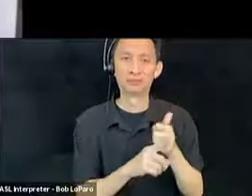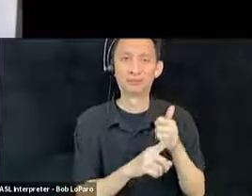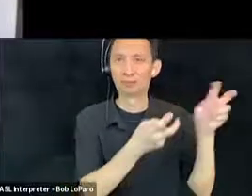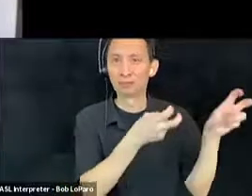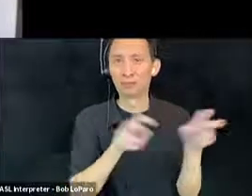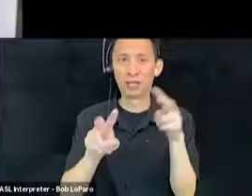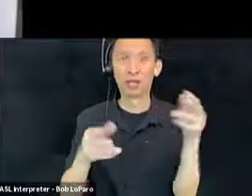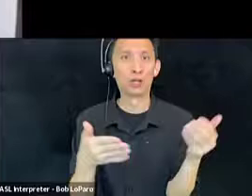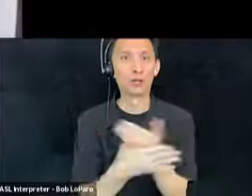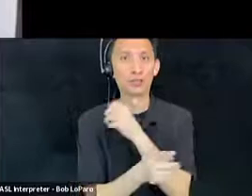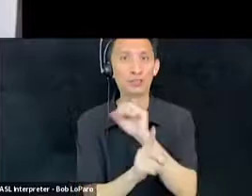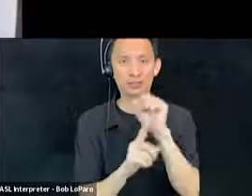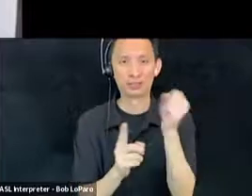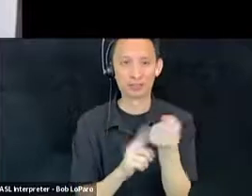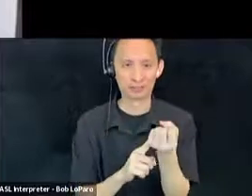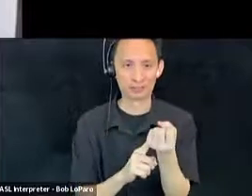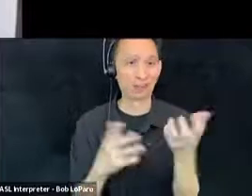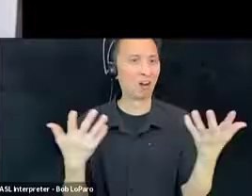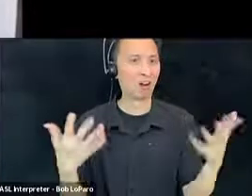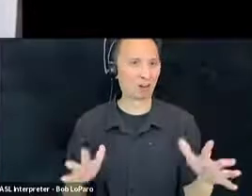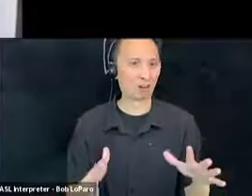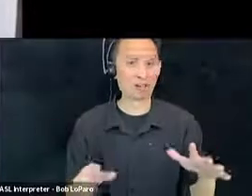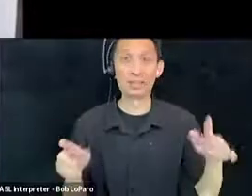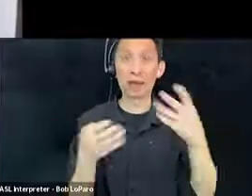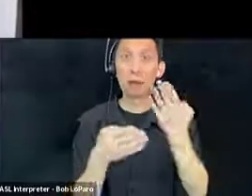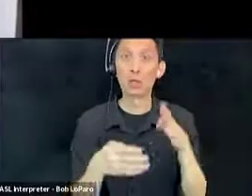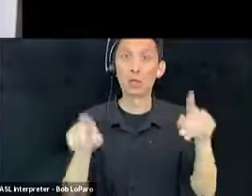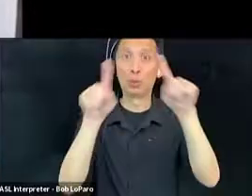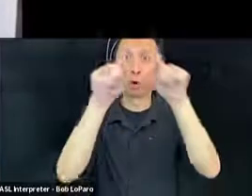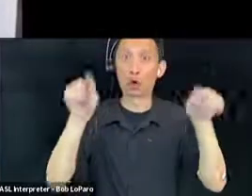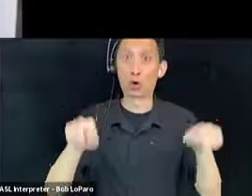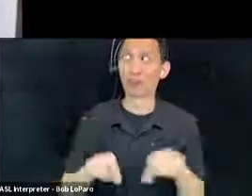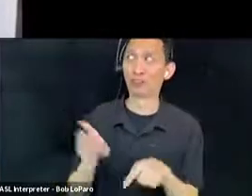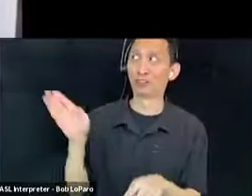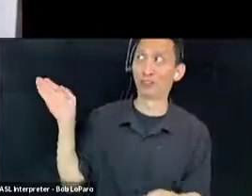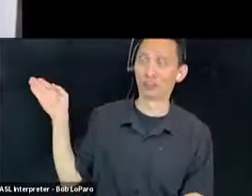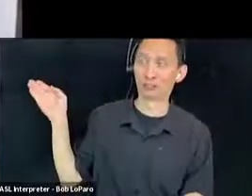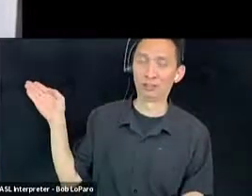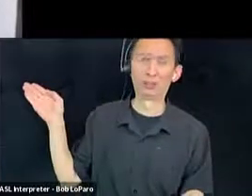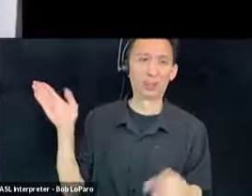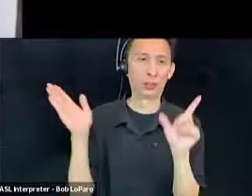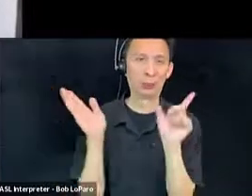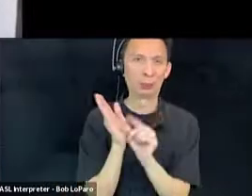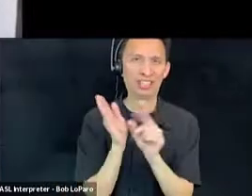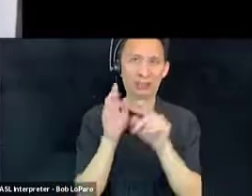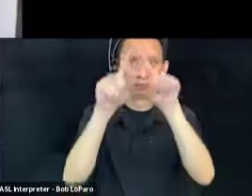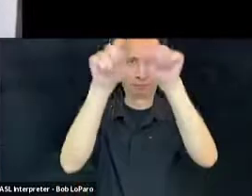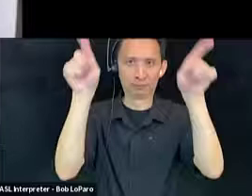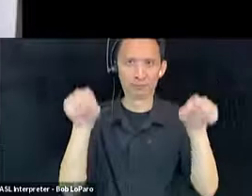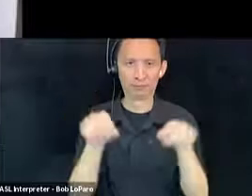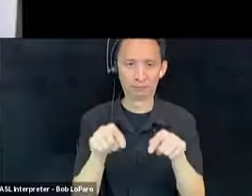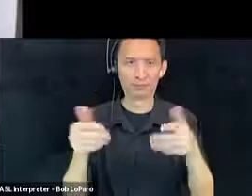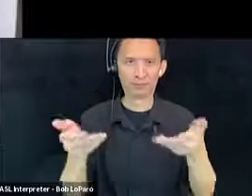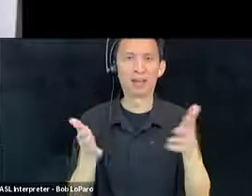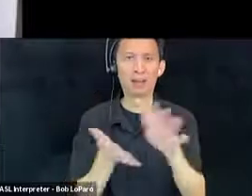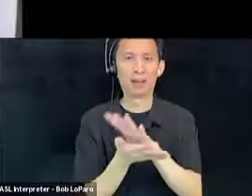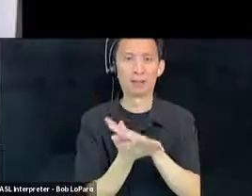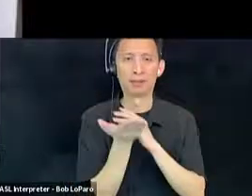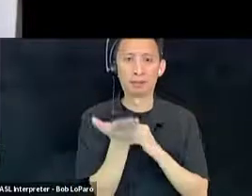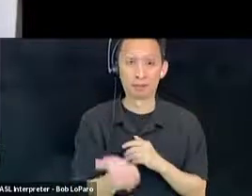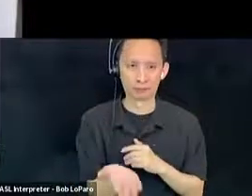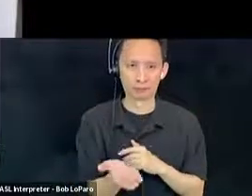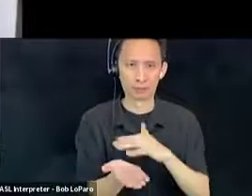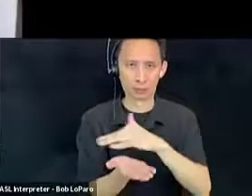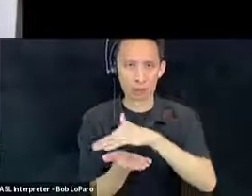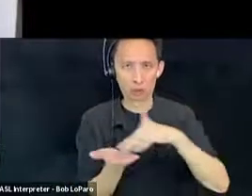him, um, in print up on that blue board. And then below that there's, it's light writing, but there's a, some bold line paper that he's